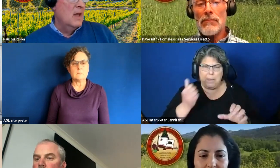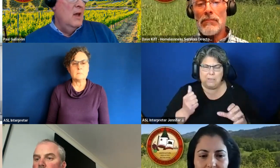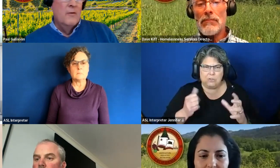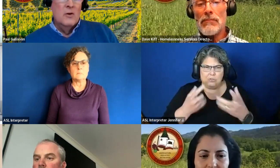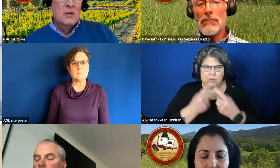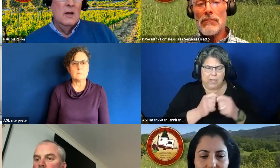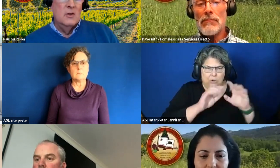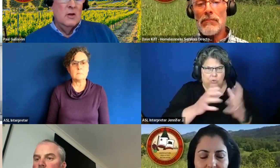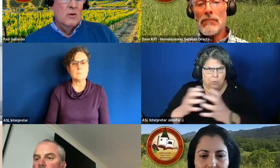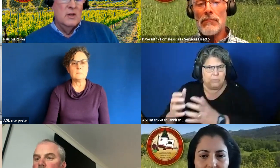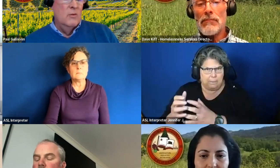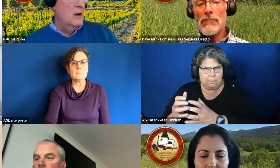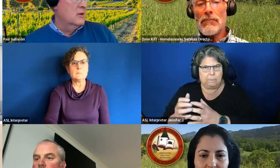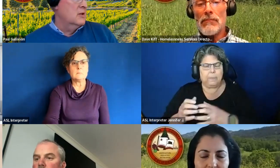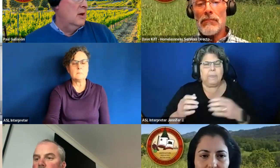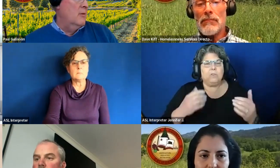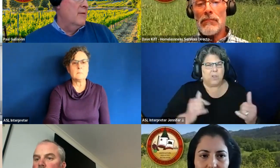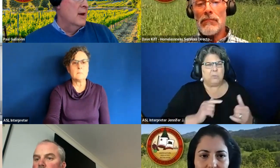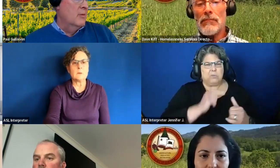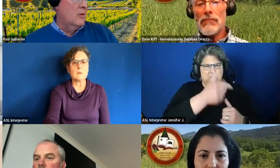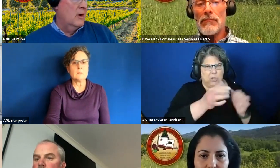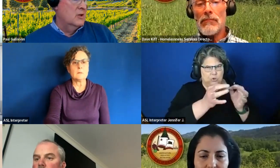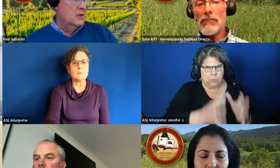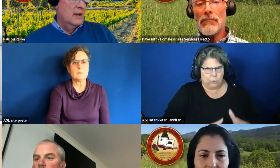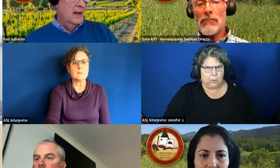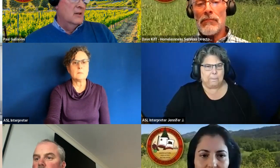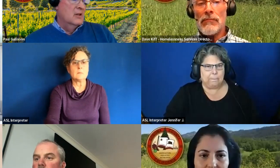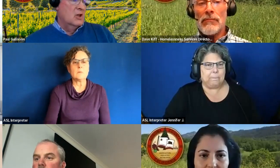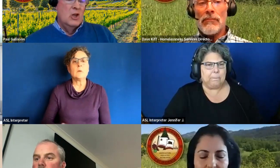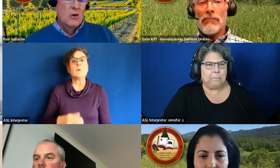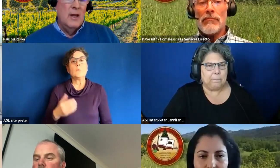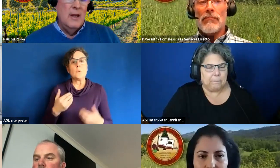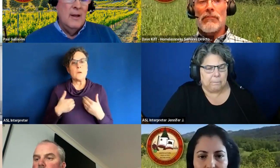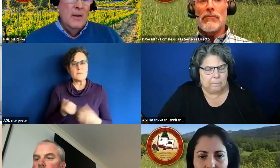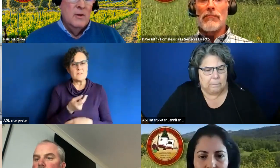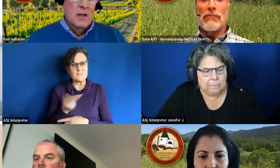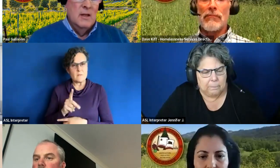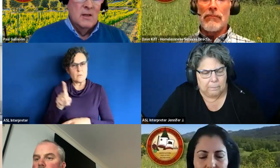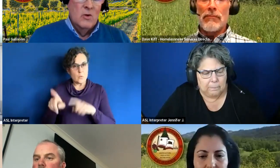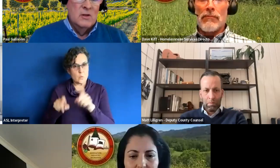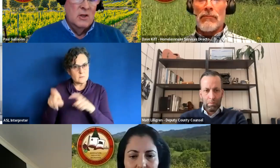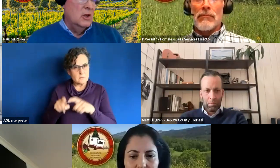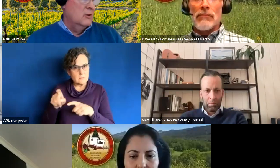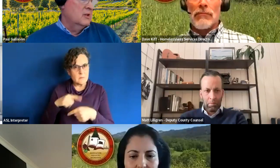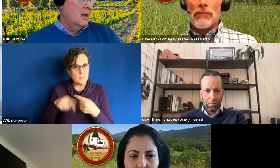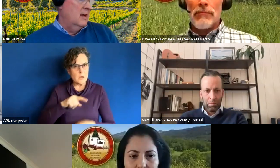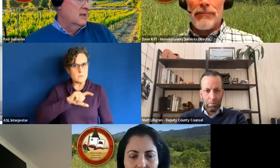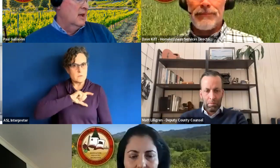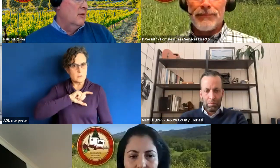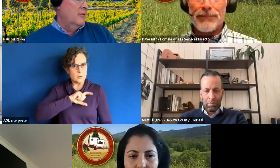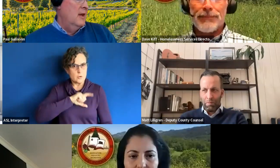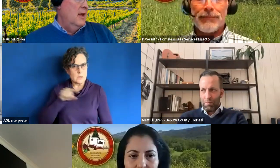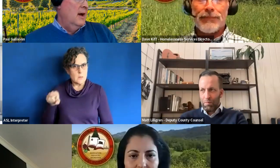But first, Chair Corsi, we have a number of questions related to security within this emergency shelter